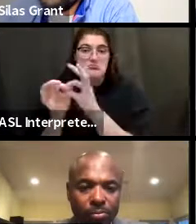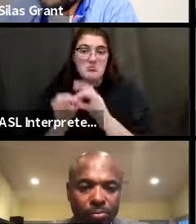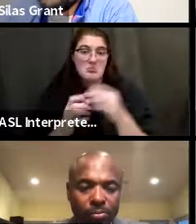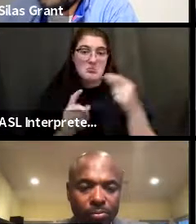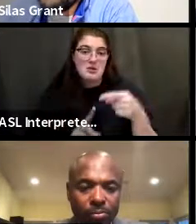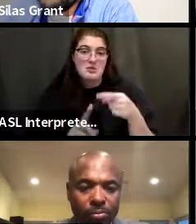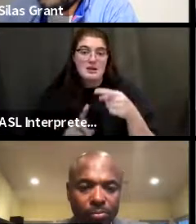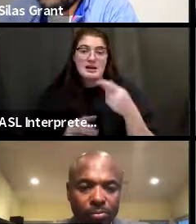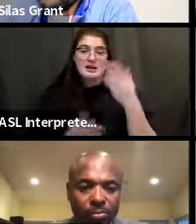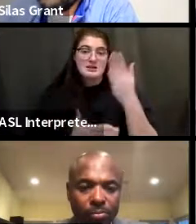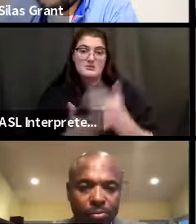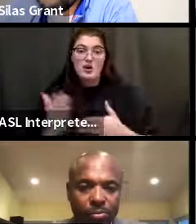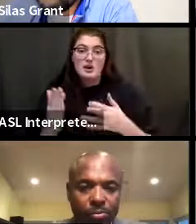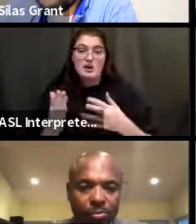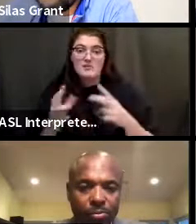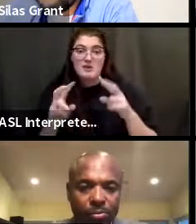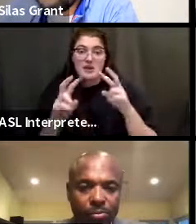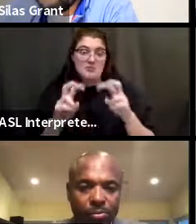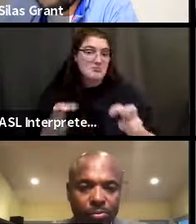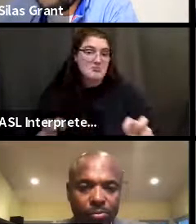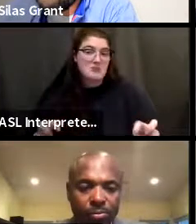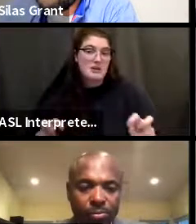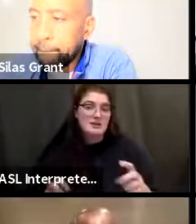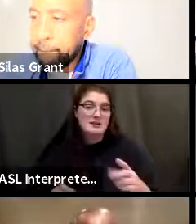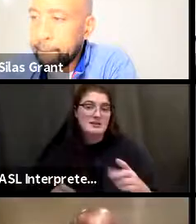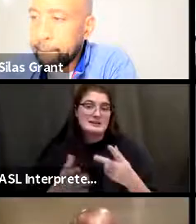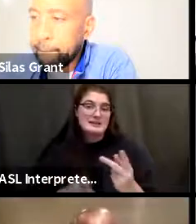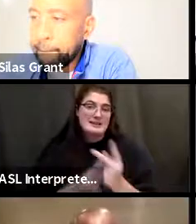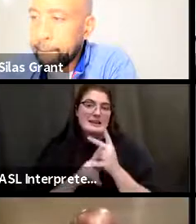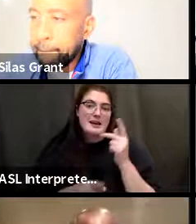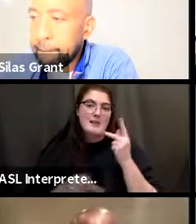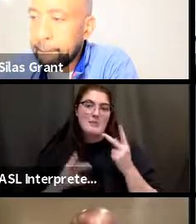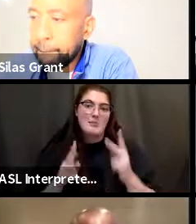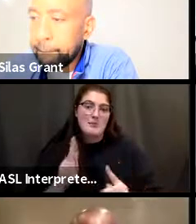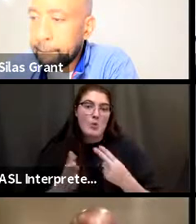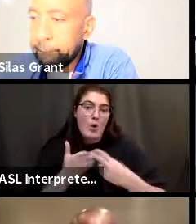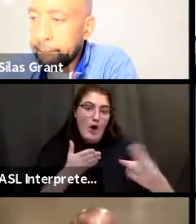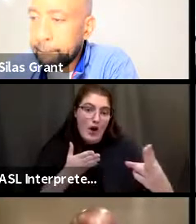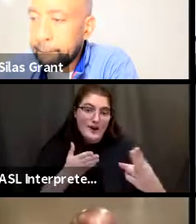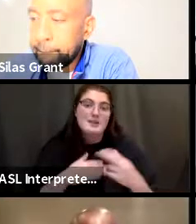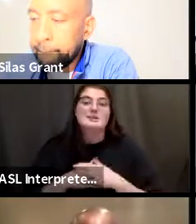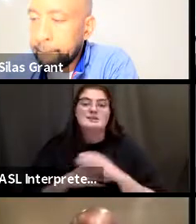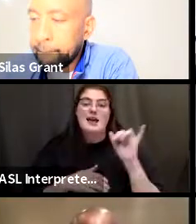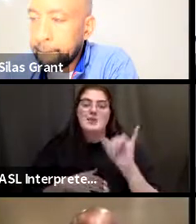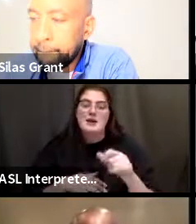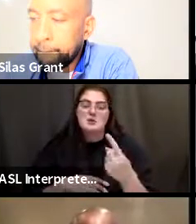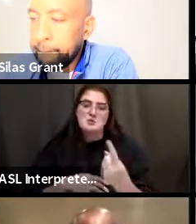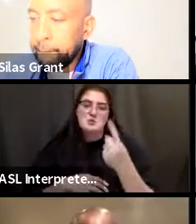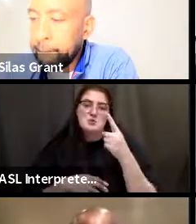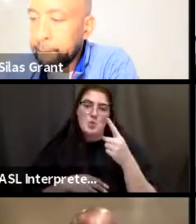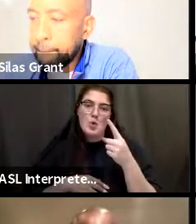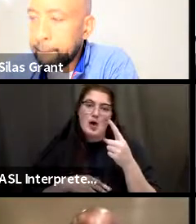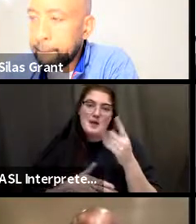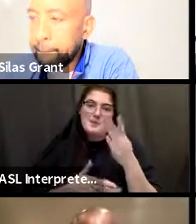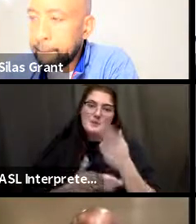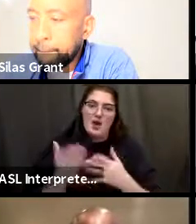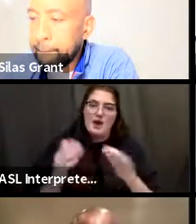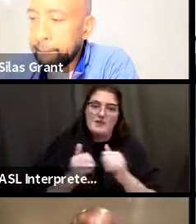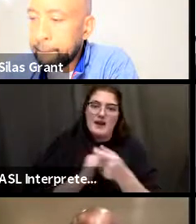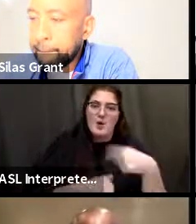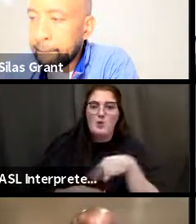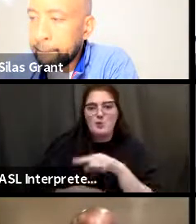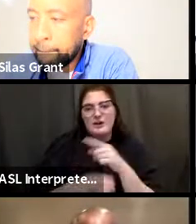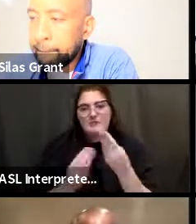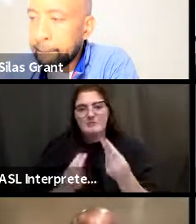of the regulatory regime to keep people honest. And that is just one measure about how we deal with our